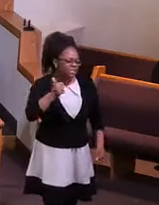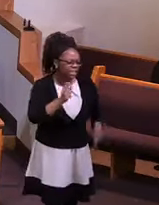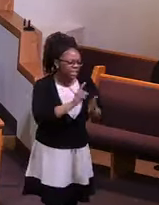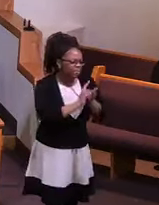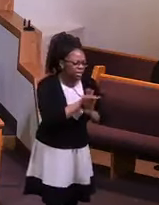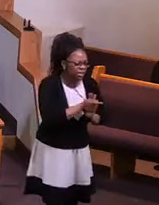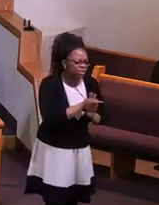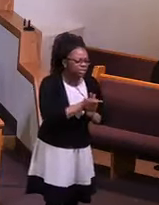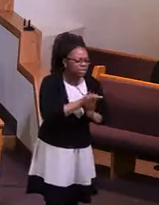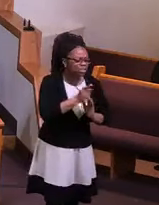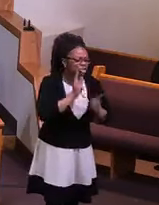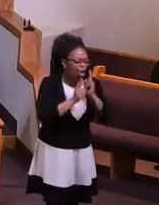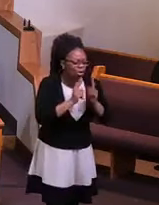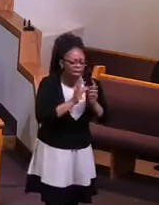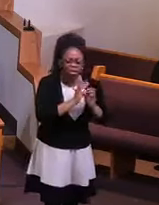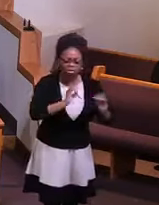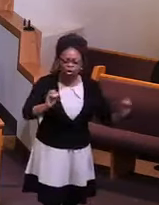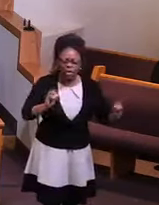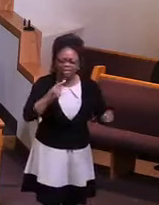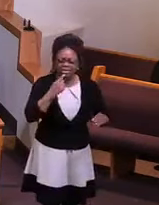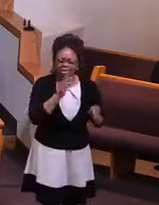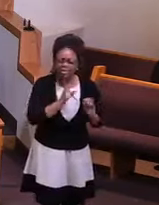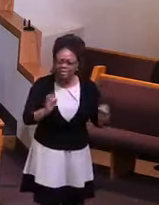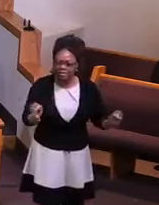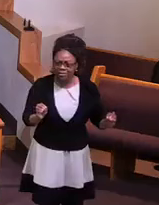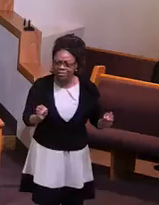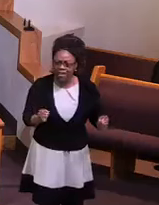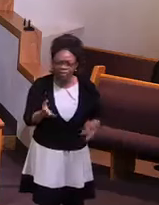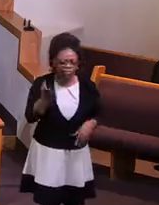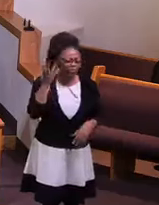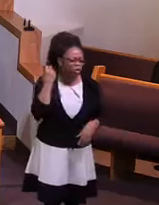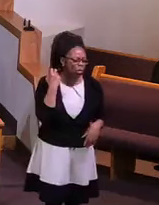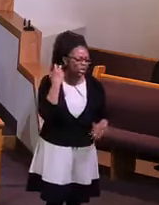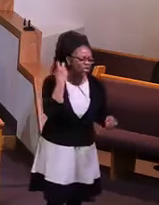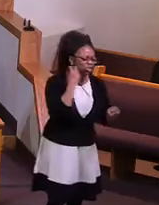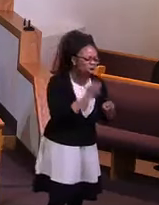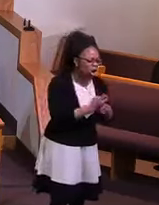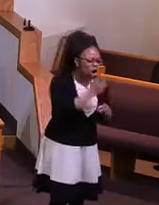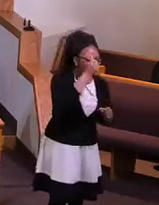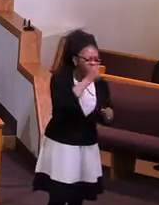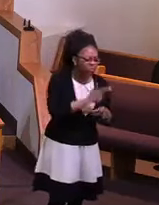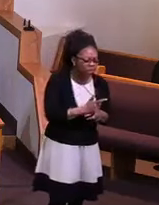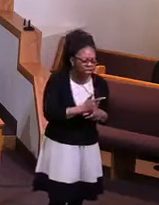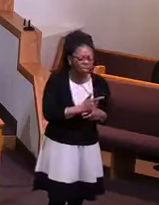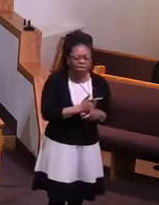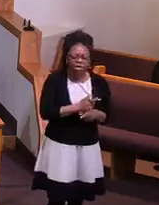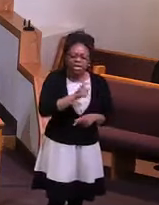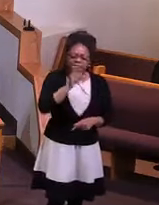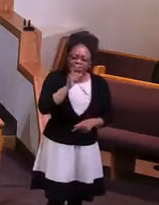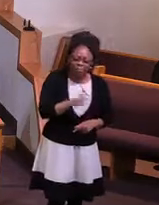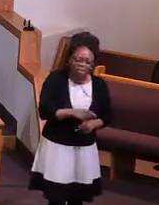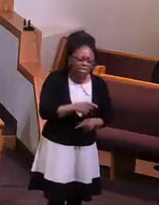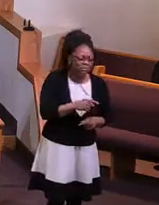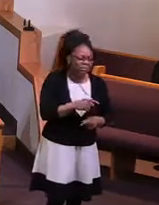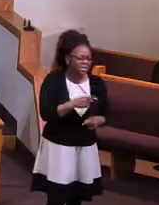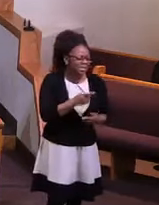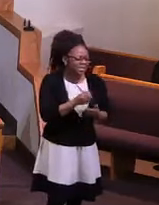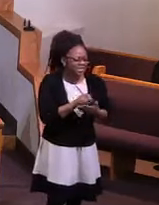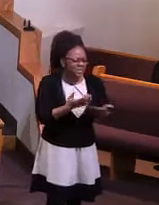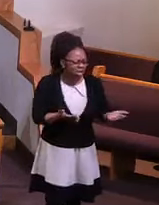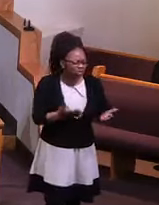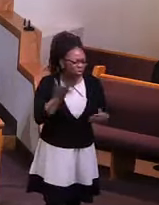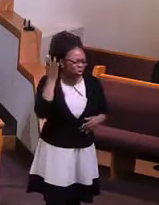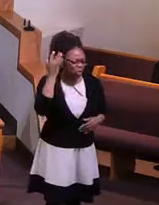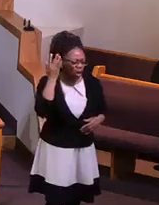nothing. Now, before we get too hard on this brother, there must be an explanation as to what's really disturbing him or what